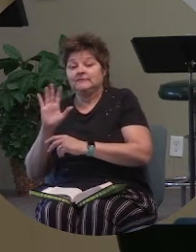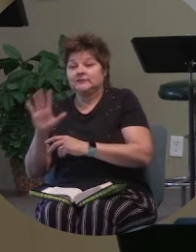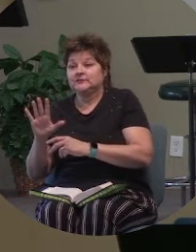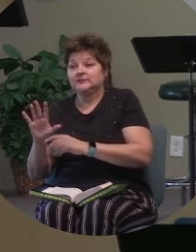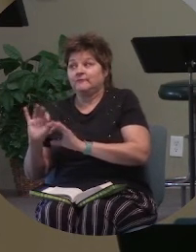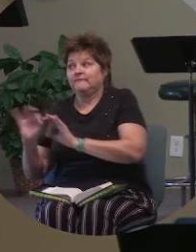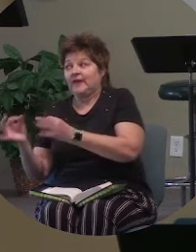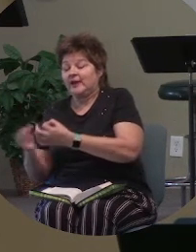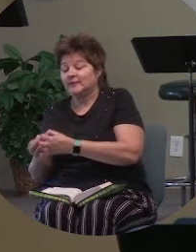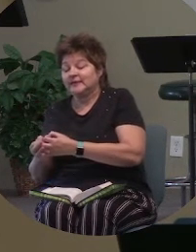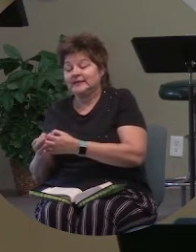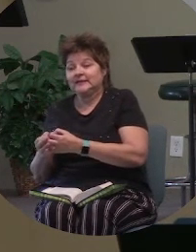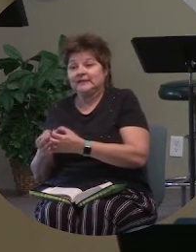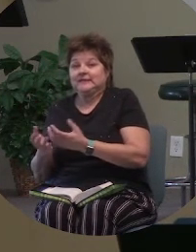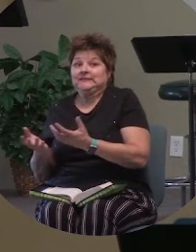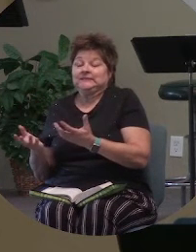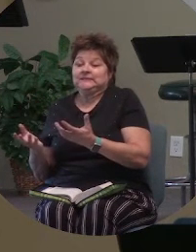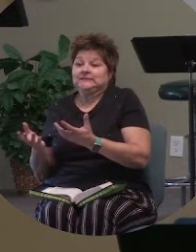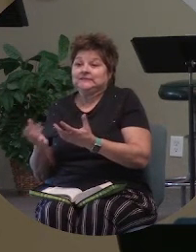there's something wrong with us.